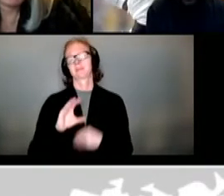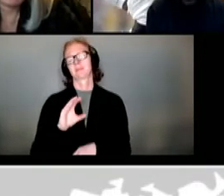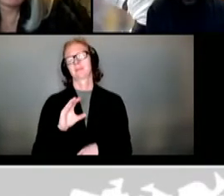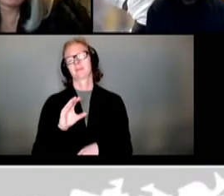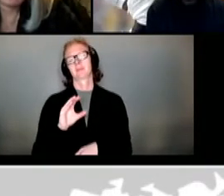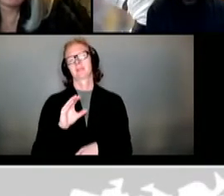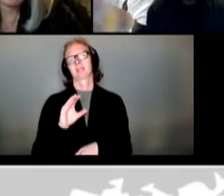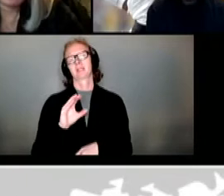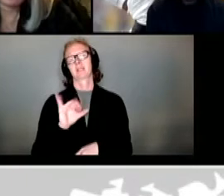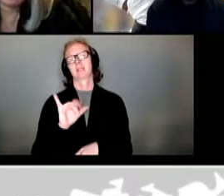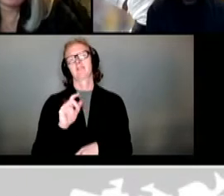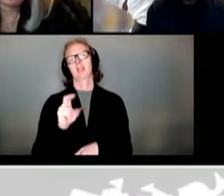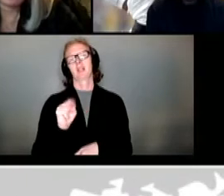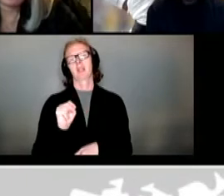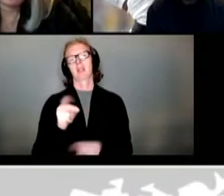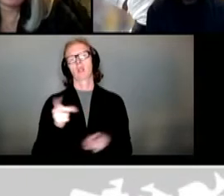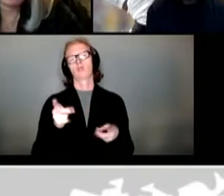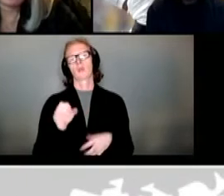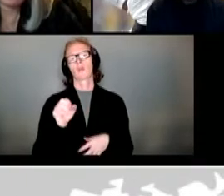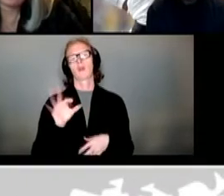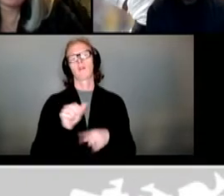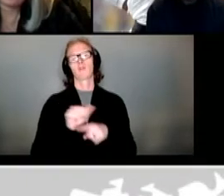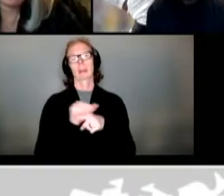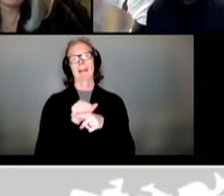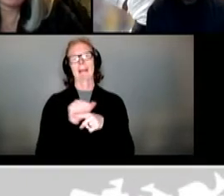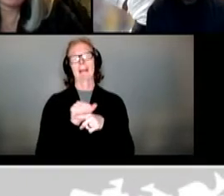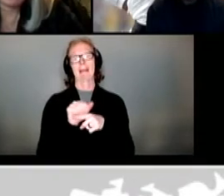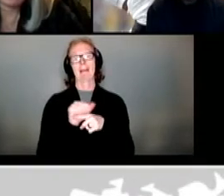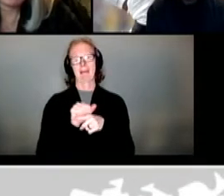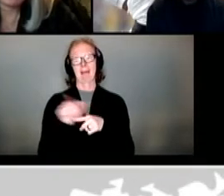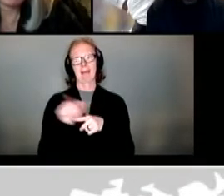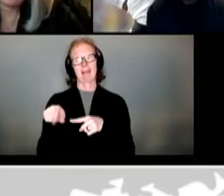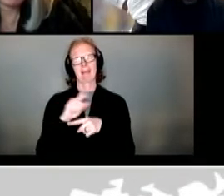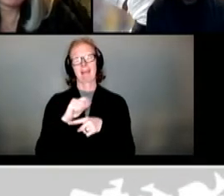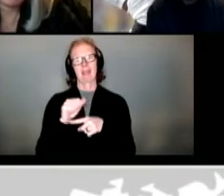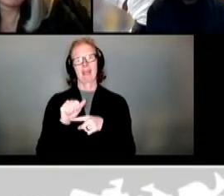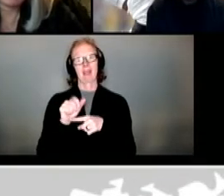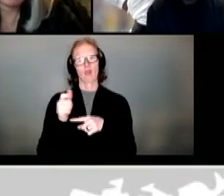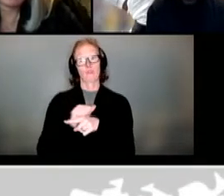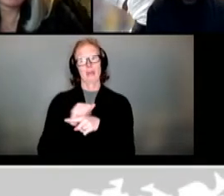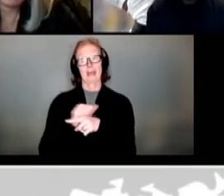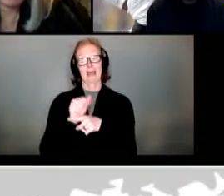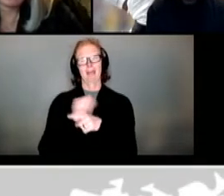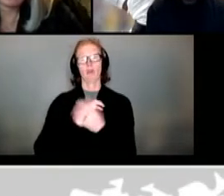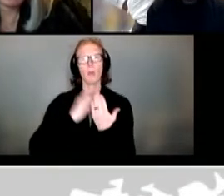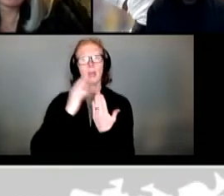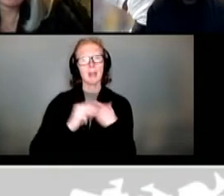training out in the training division that will be in charge of all of our curriculum development,